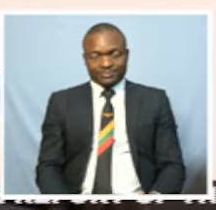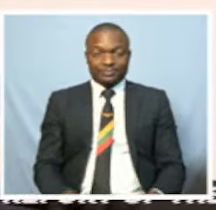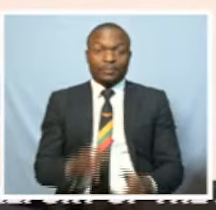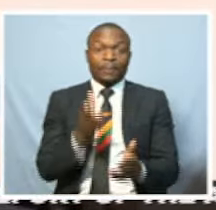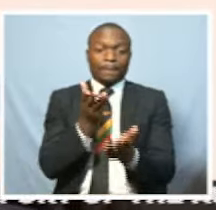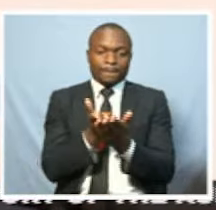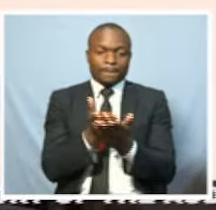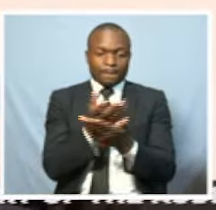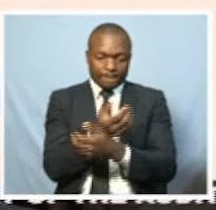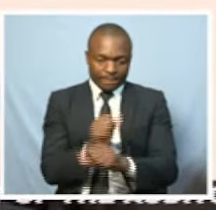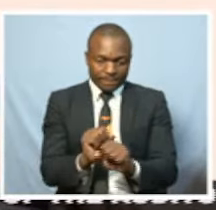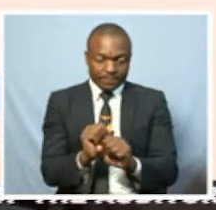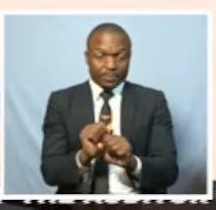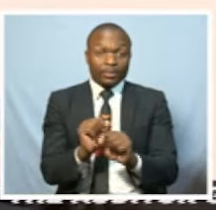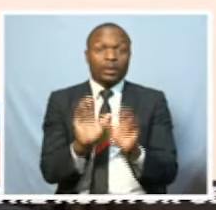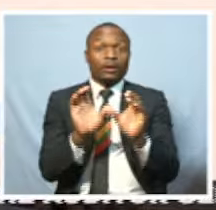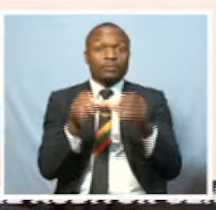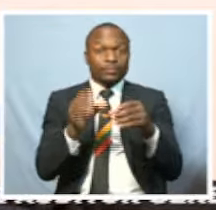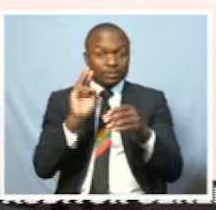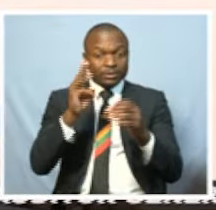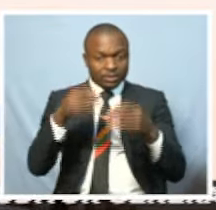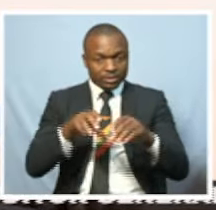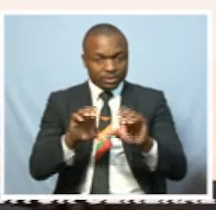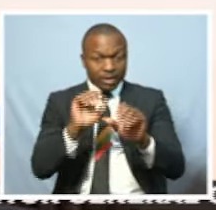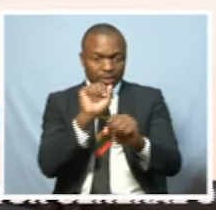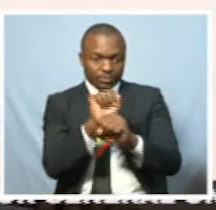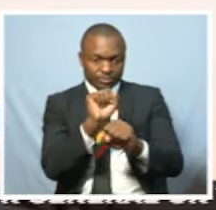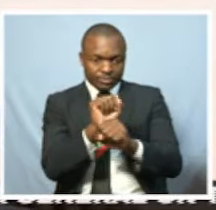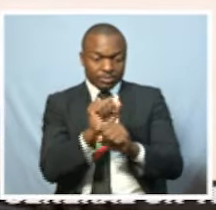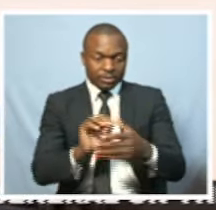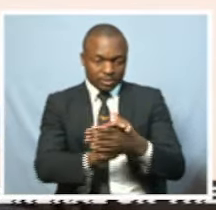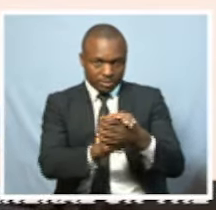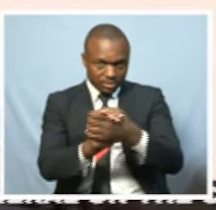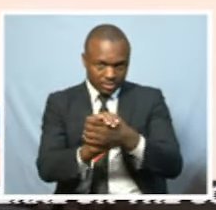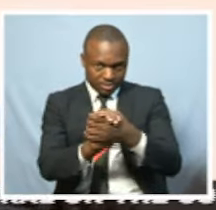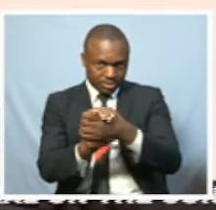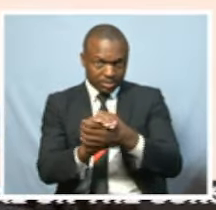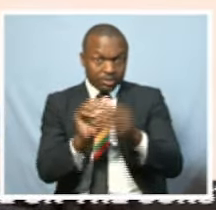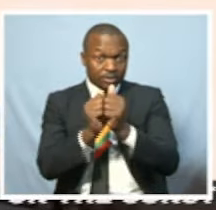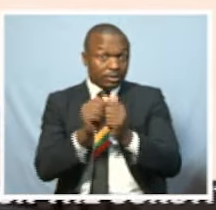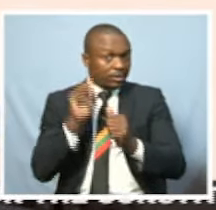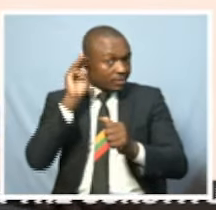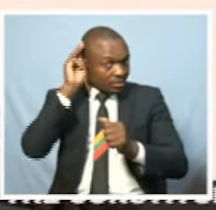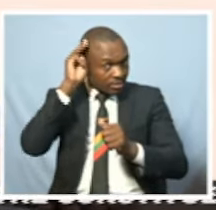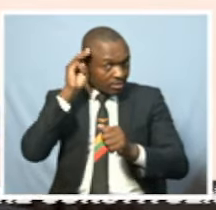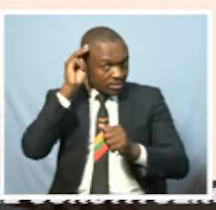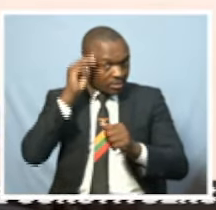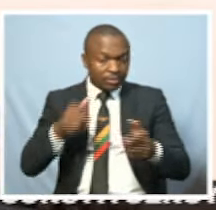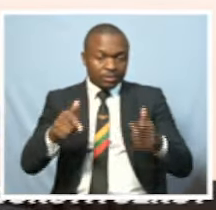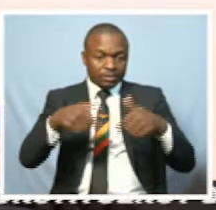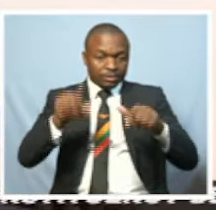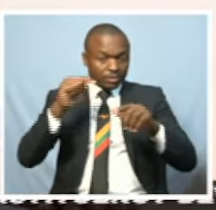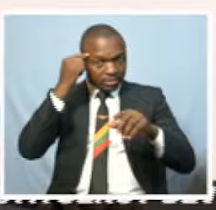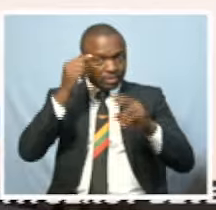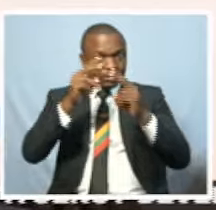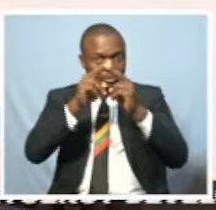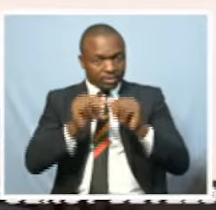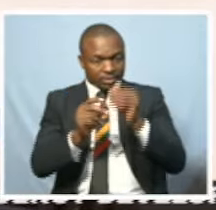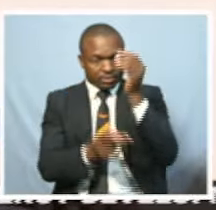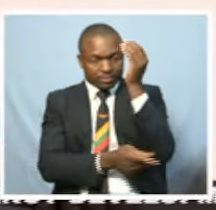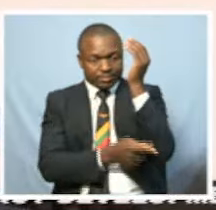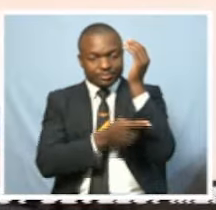Remedial measure, the Council shall continue working in cooperation and collaboration with the Ministry of Local Government and Rural